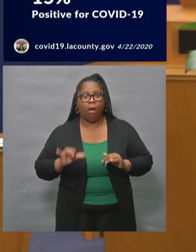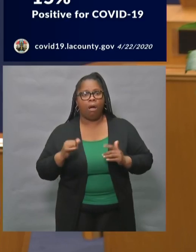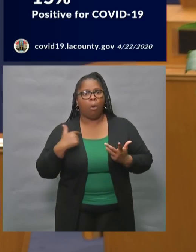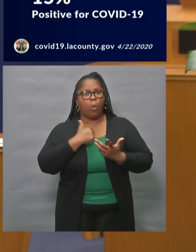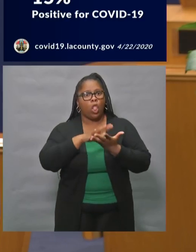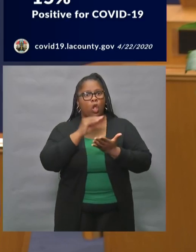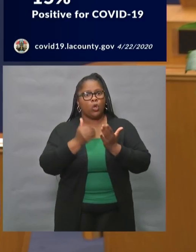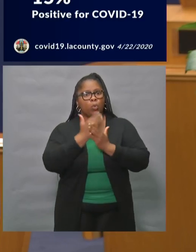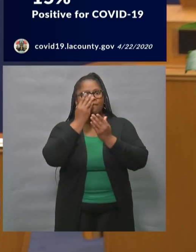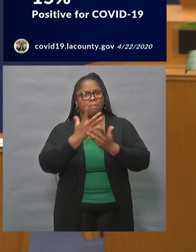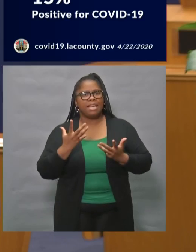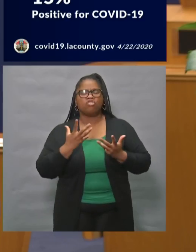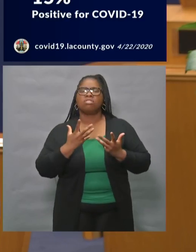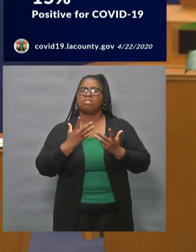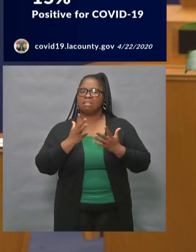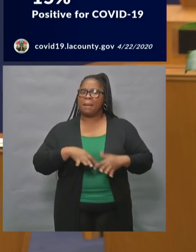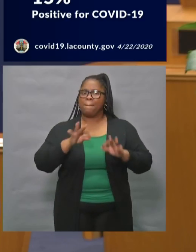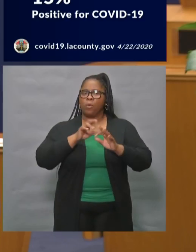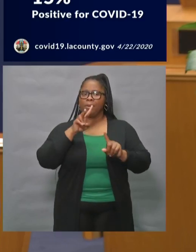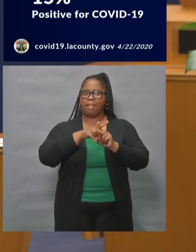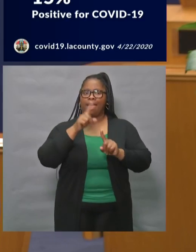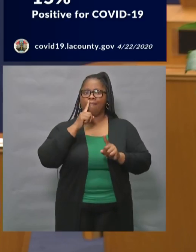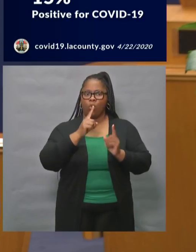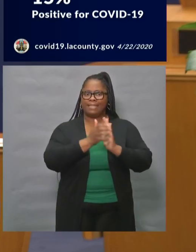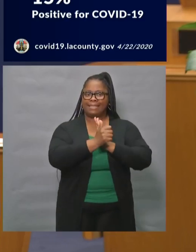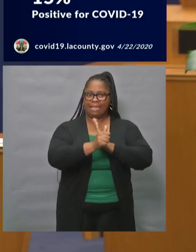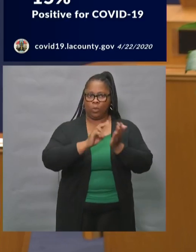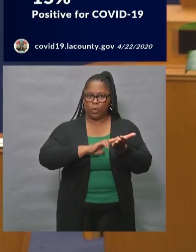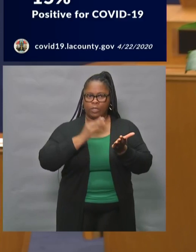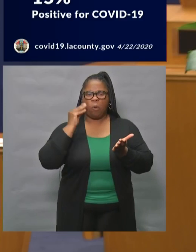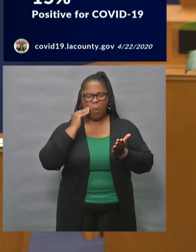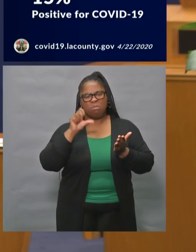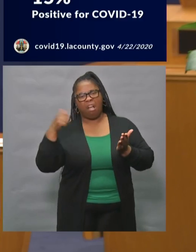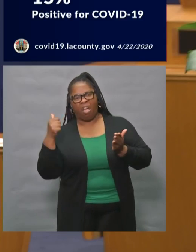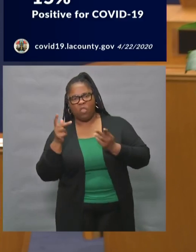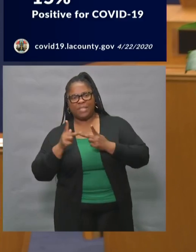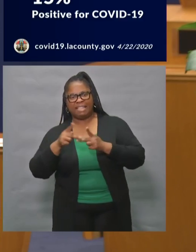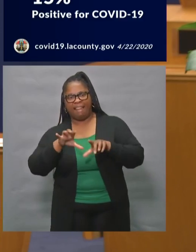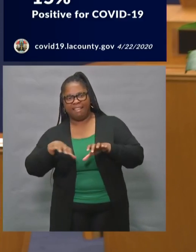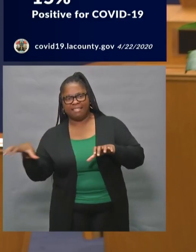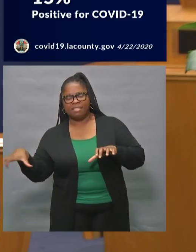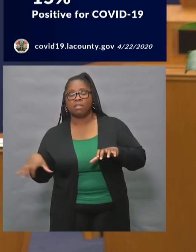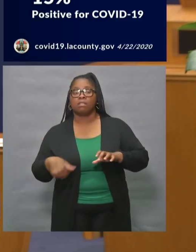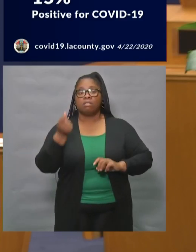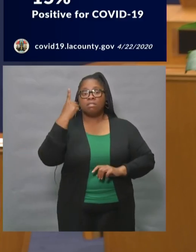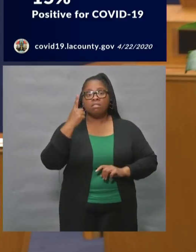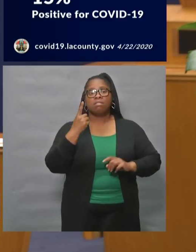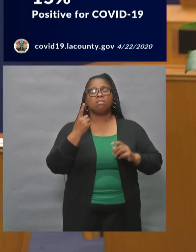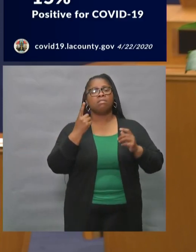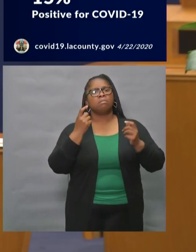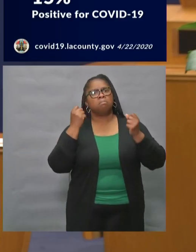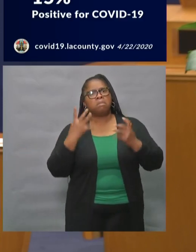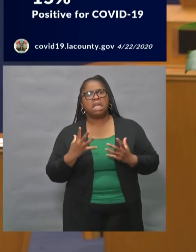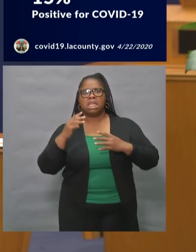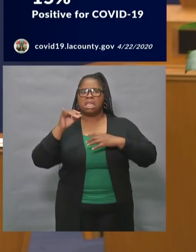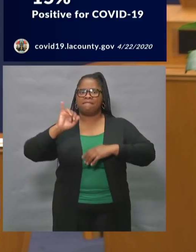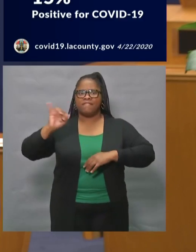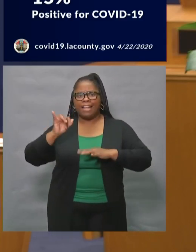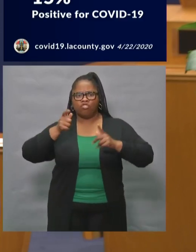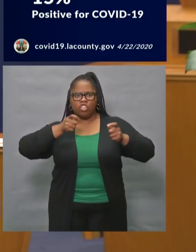institutional settings, particularly at the skilled nursing homes, where in the past we have done a lot of our infection control